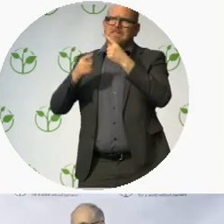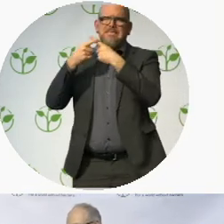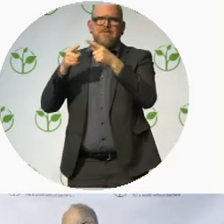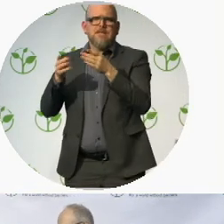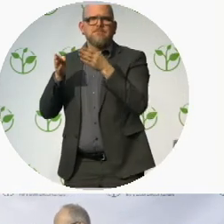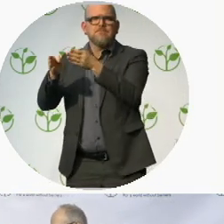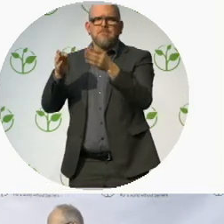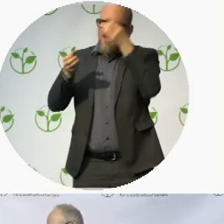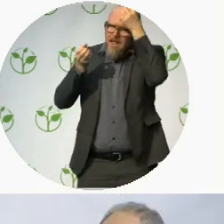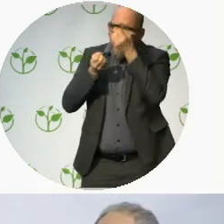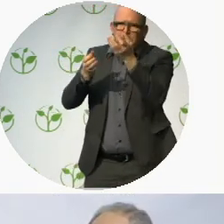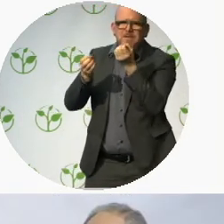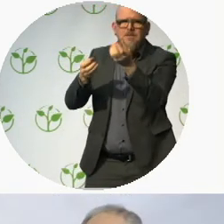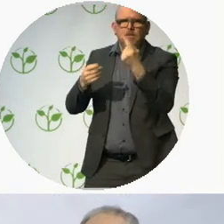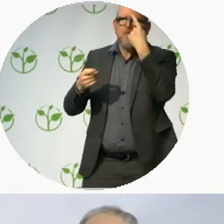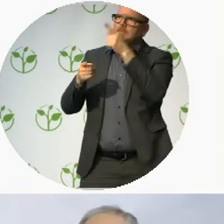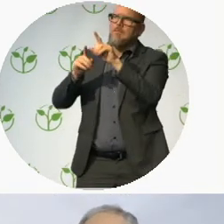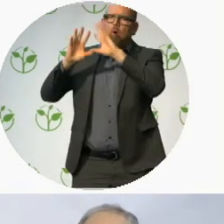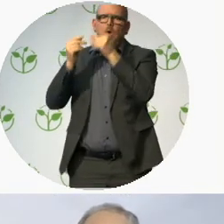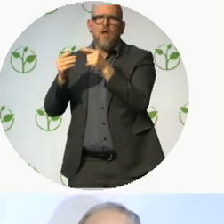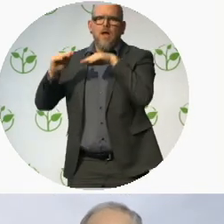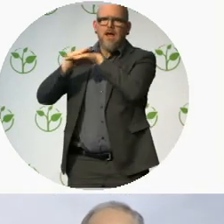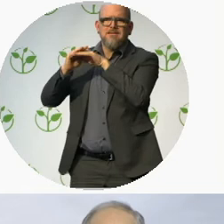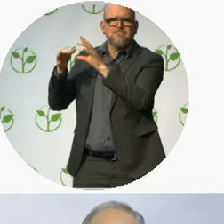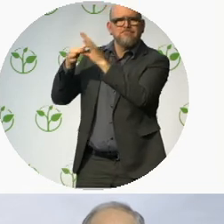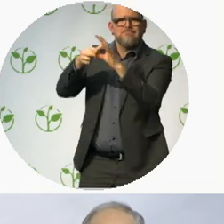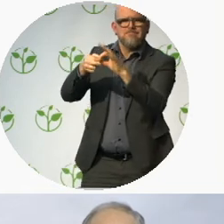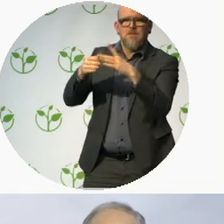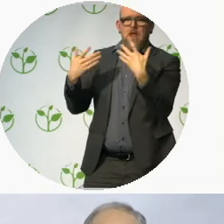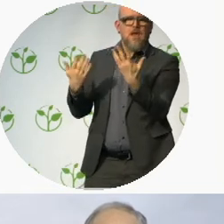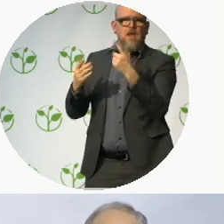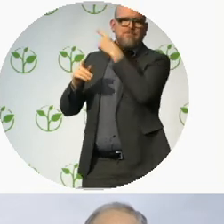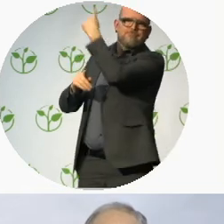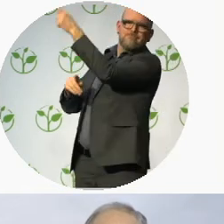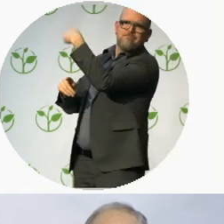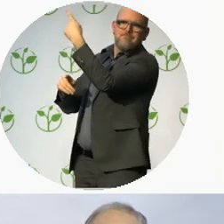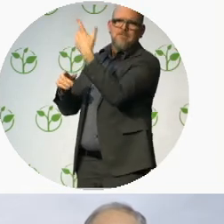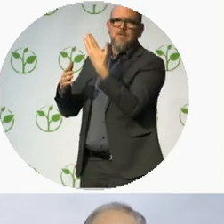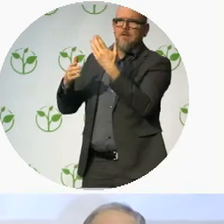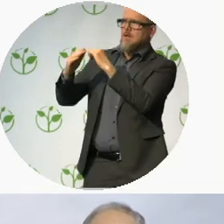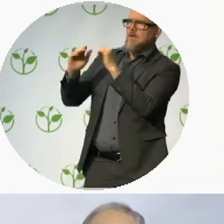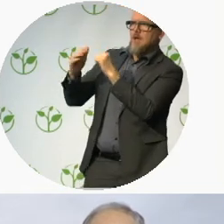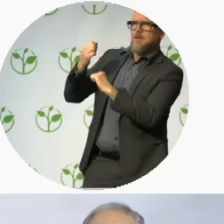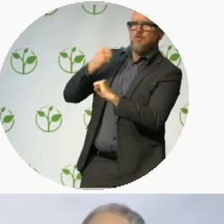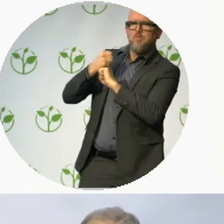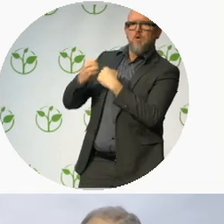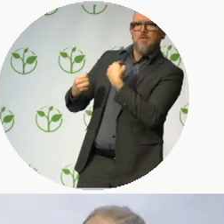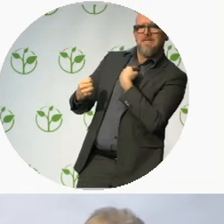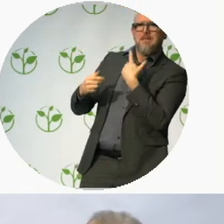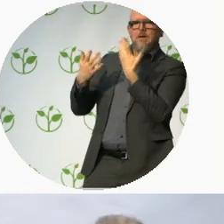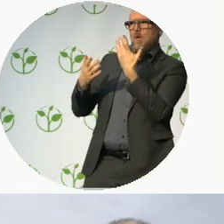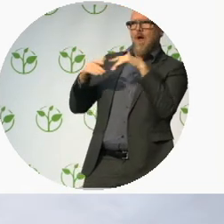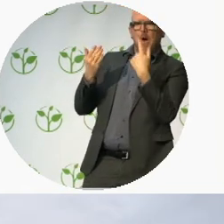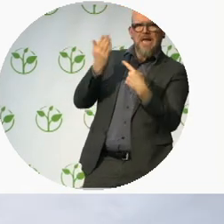information. They support processes such as applying for public benefits and identifying other services for children and young adults with